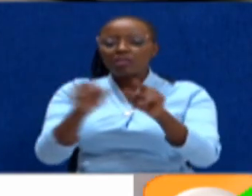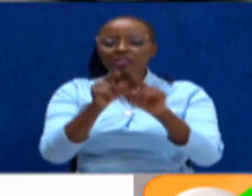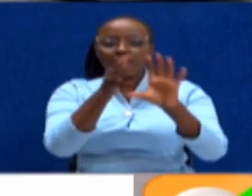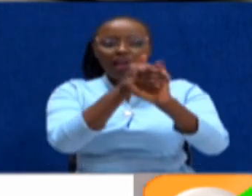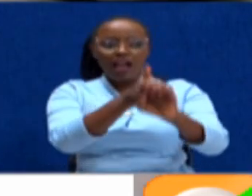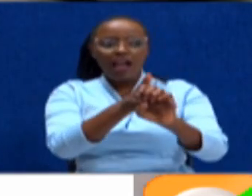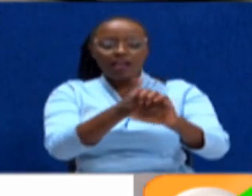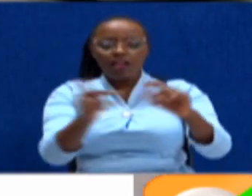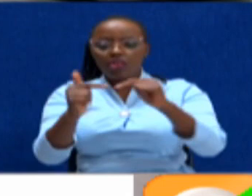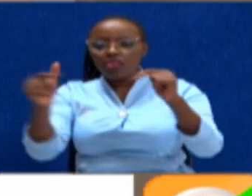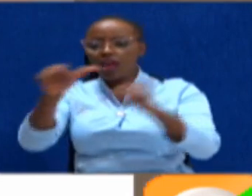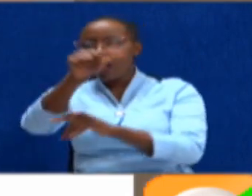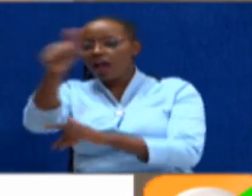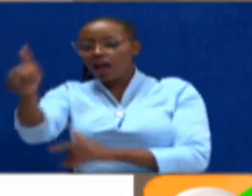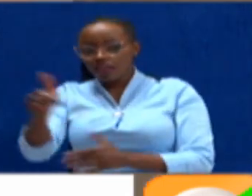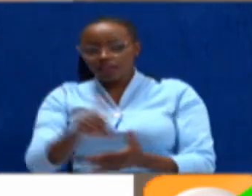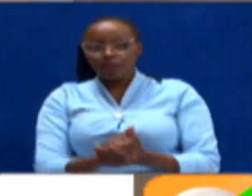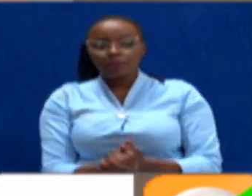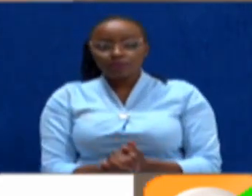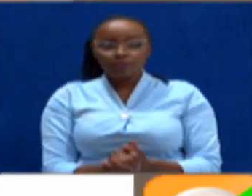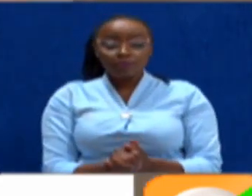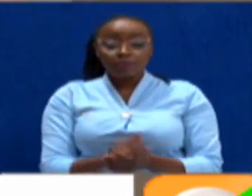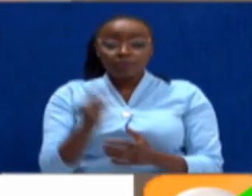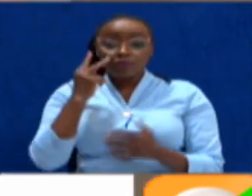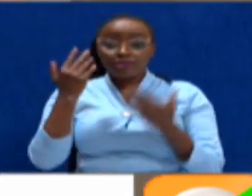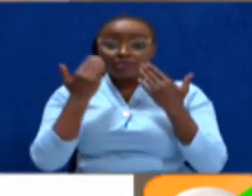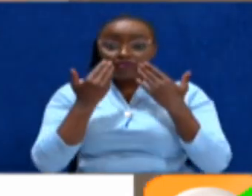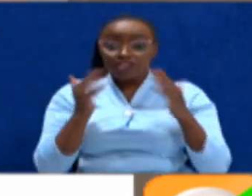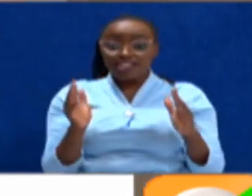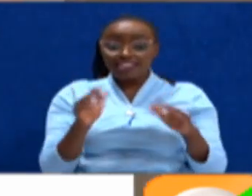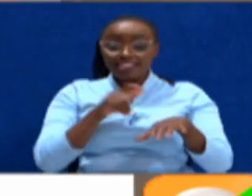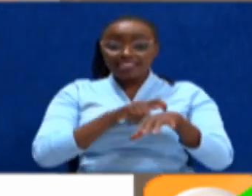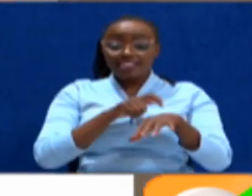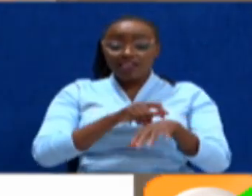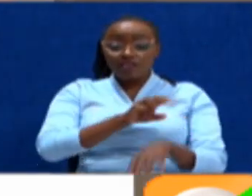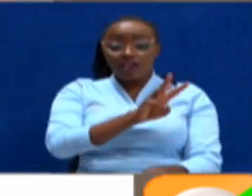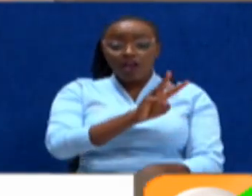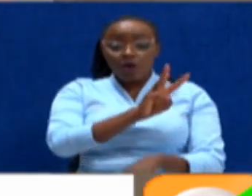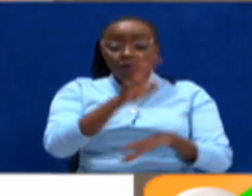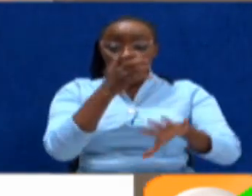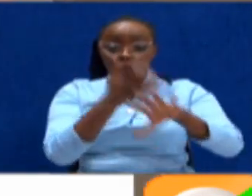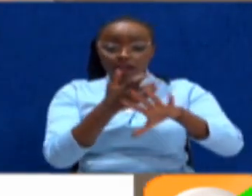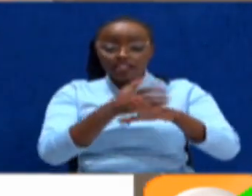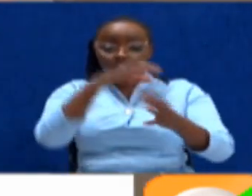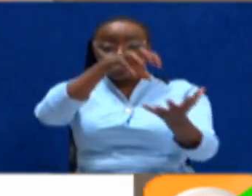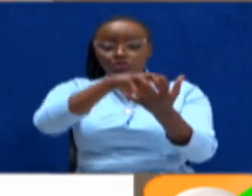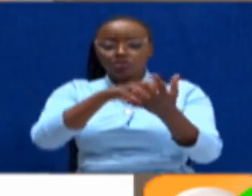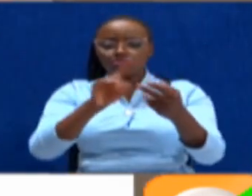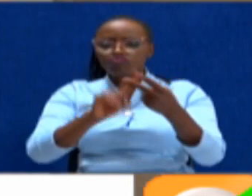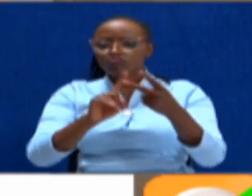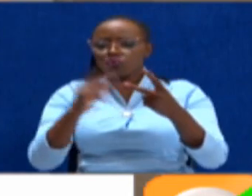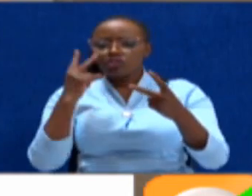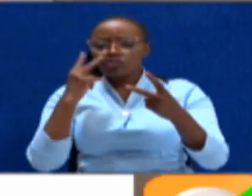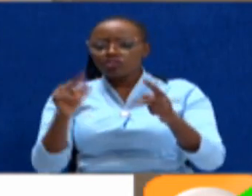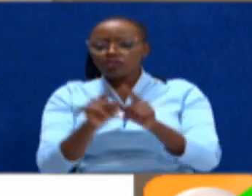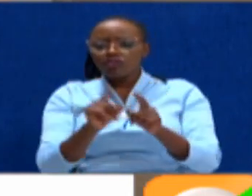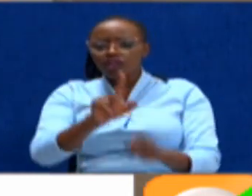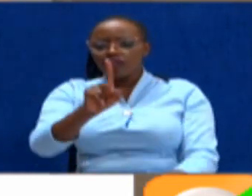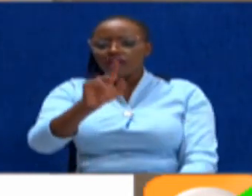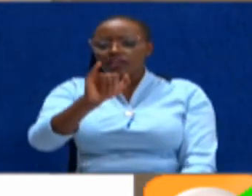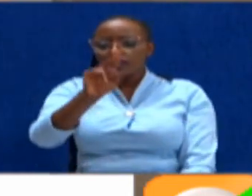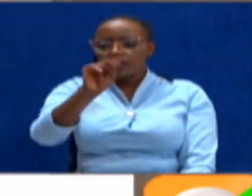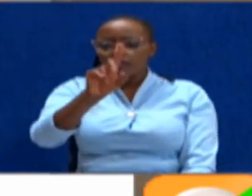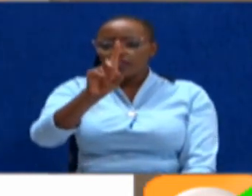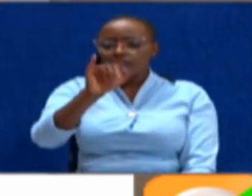handshake versus others. We saw it during the Waititu situation. We saw it during the Kindiki